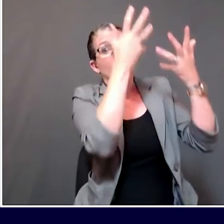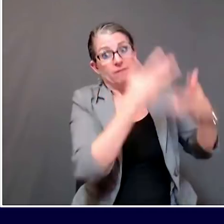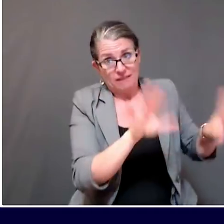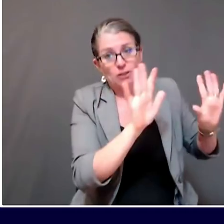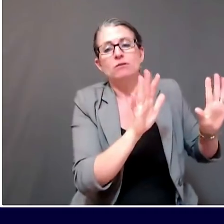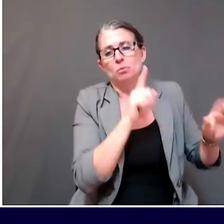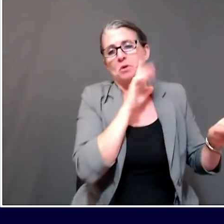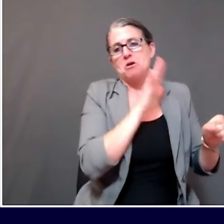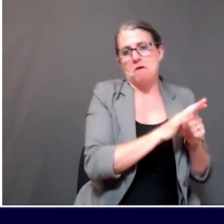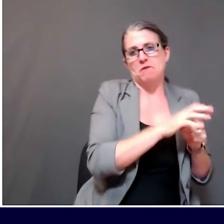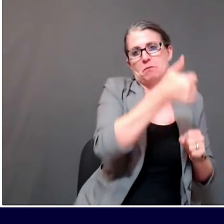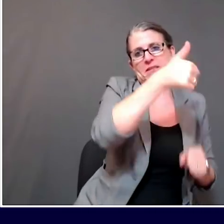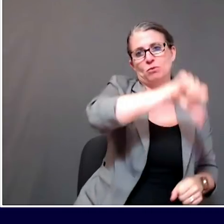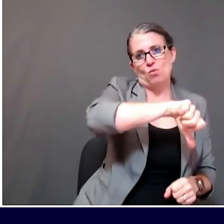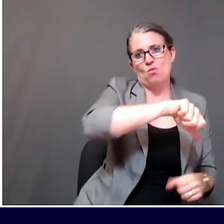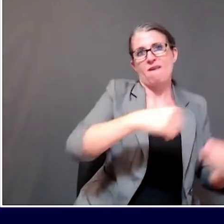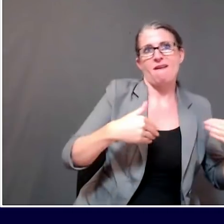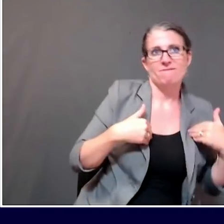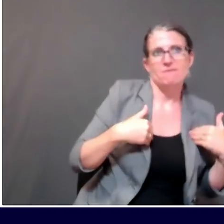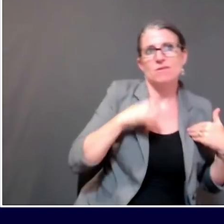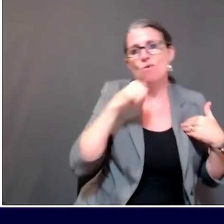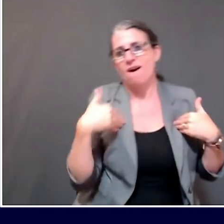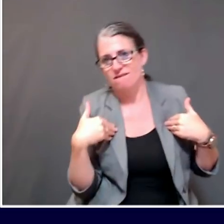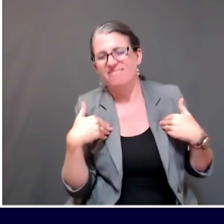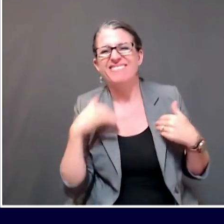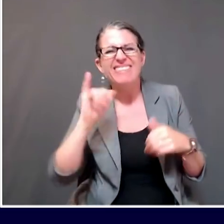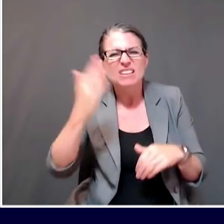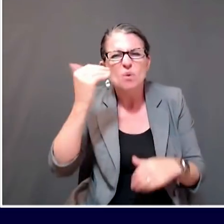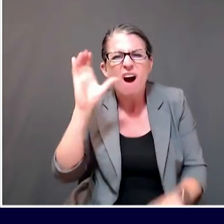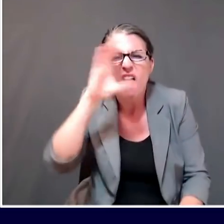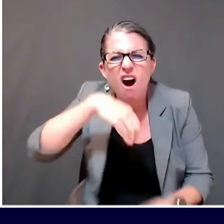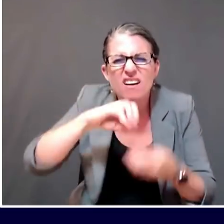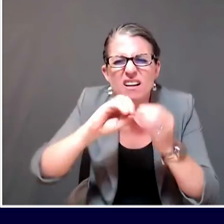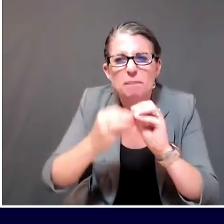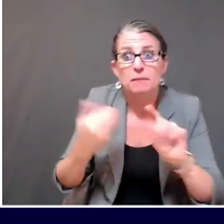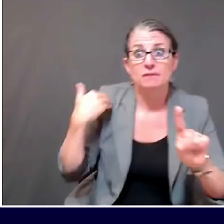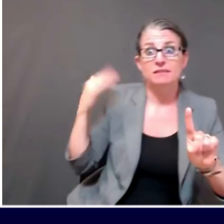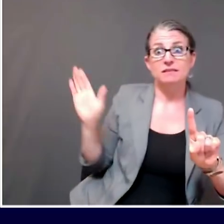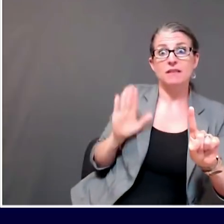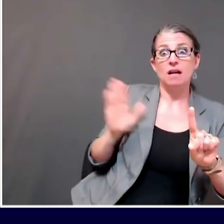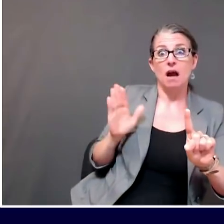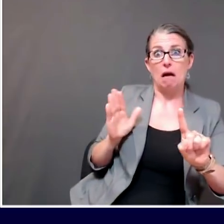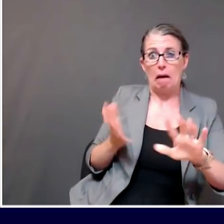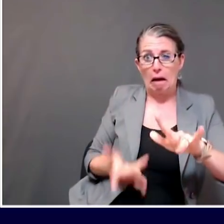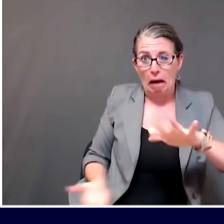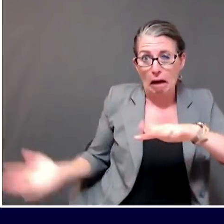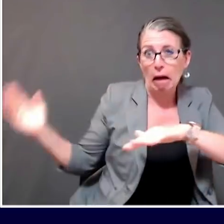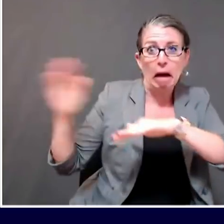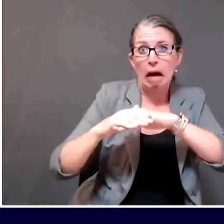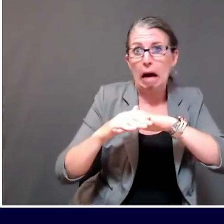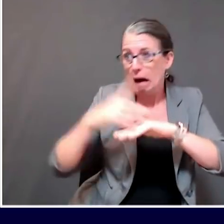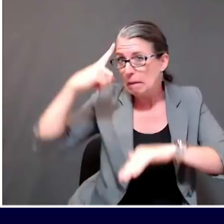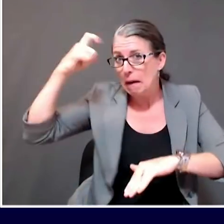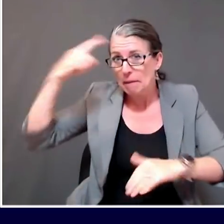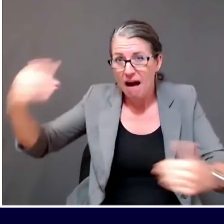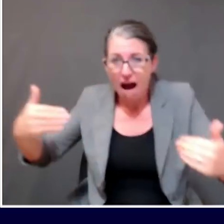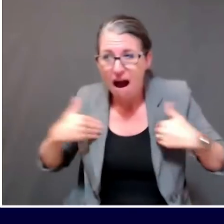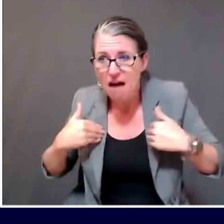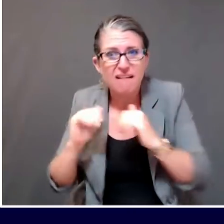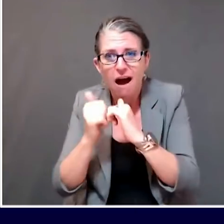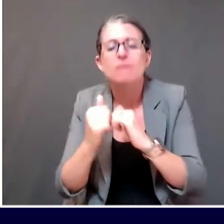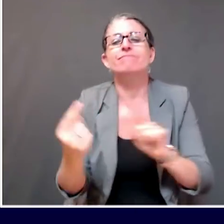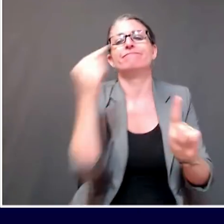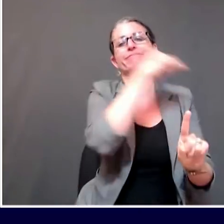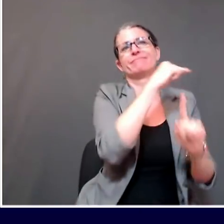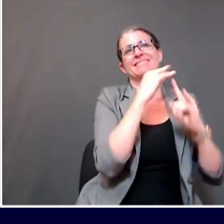Sunday, it struck us as worthy of further investigation, because until that point, everyone at the